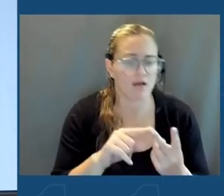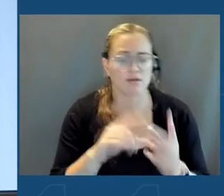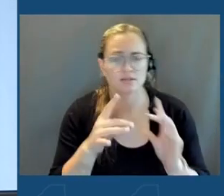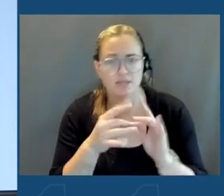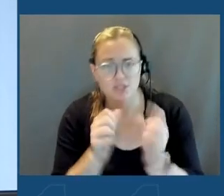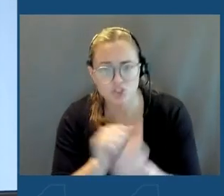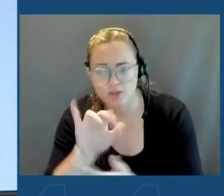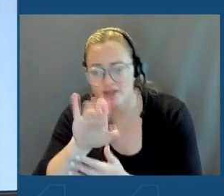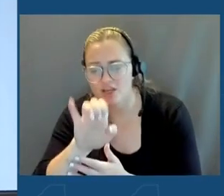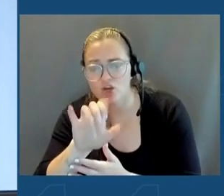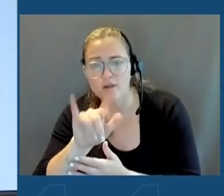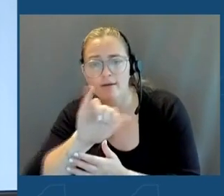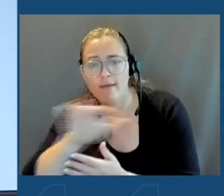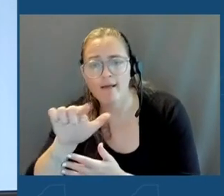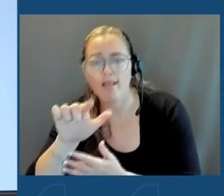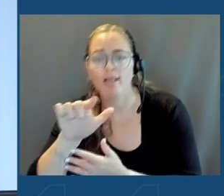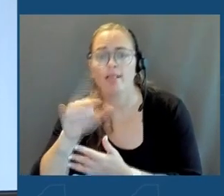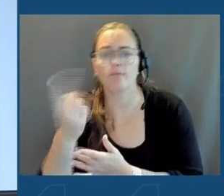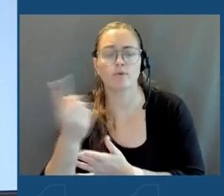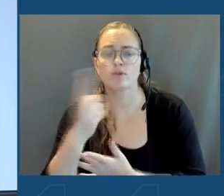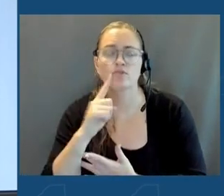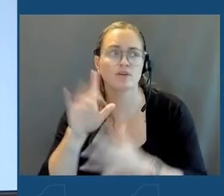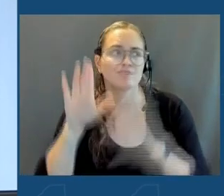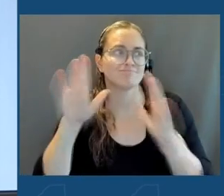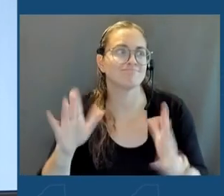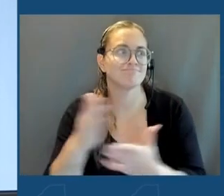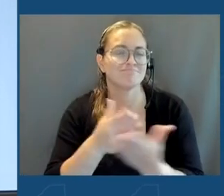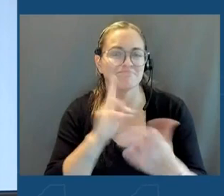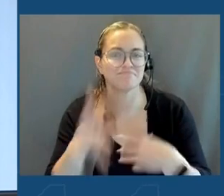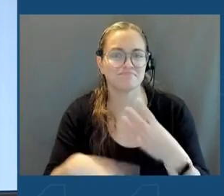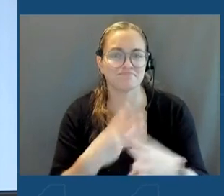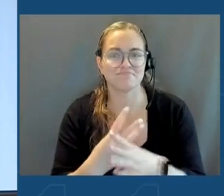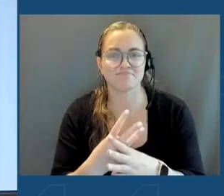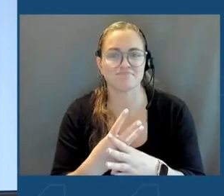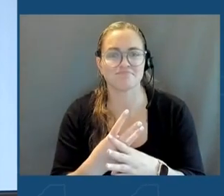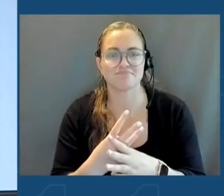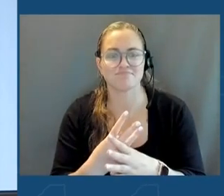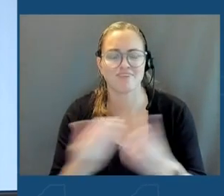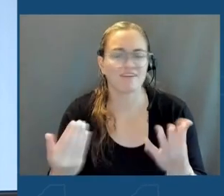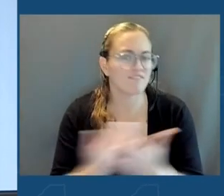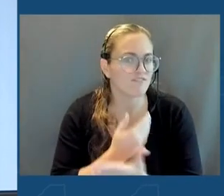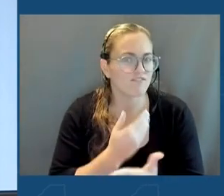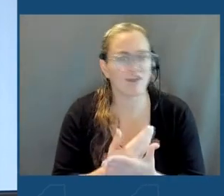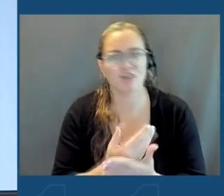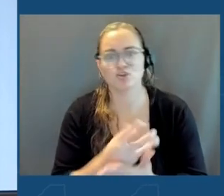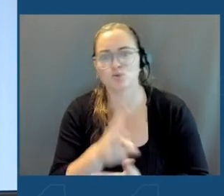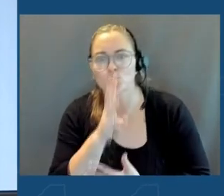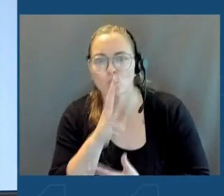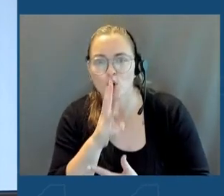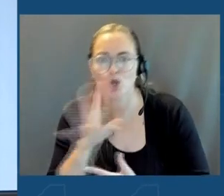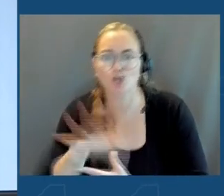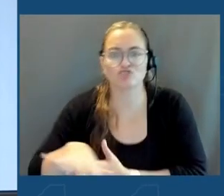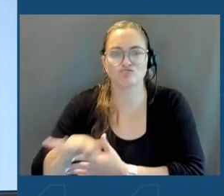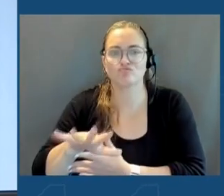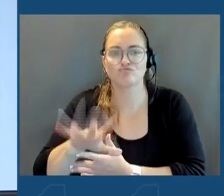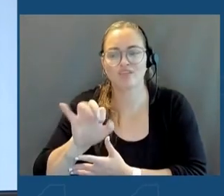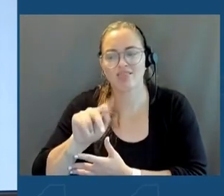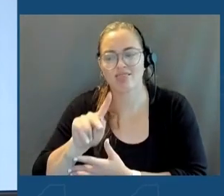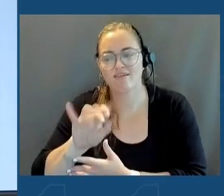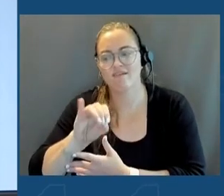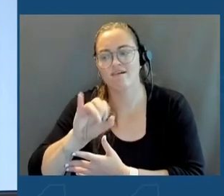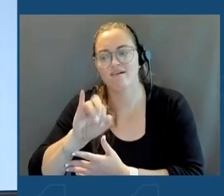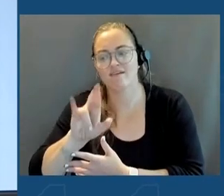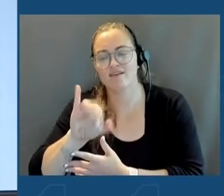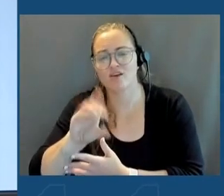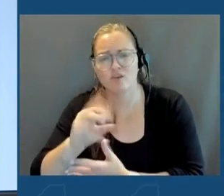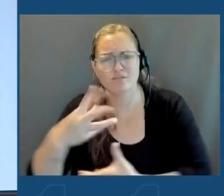Canal, and one of the great wonders of the world, one of the greatest freshwater bodies on this planet, Lake Ontario, all part